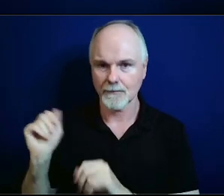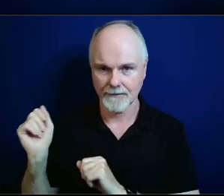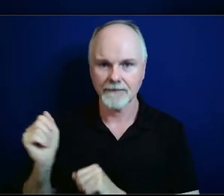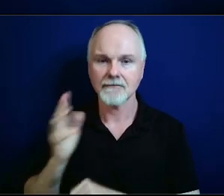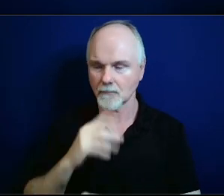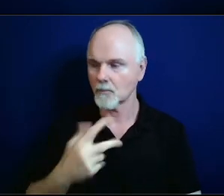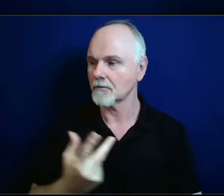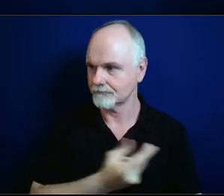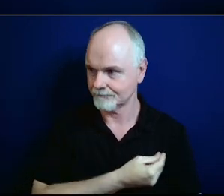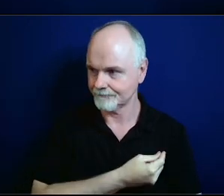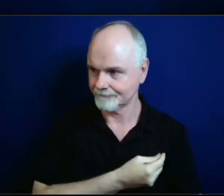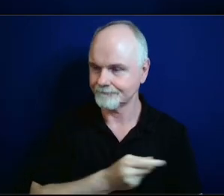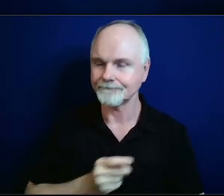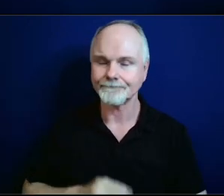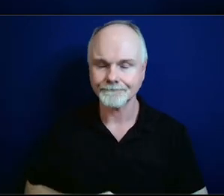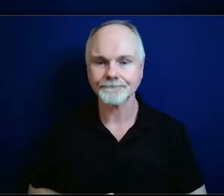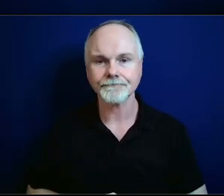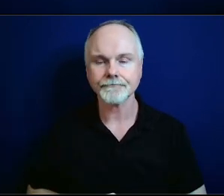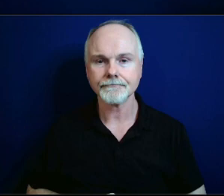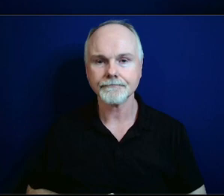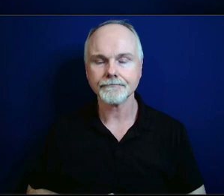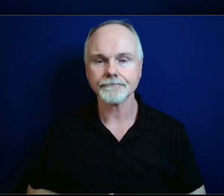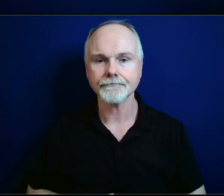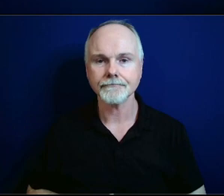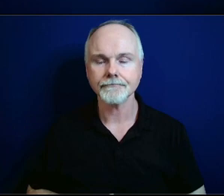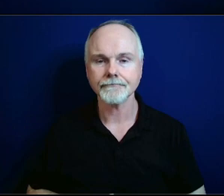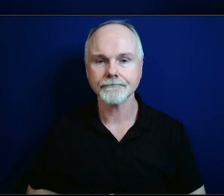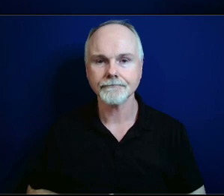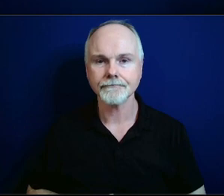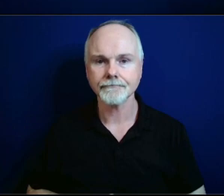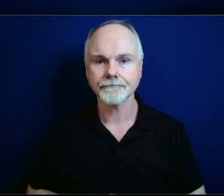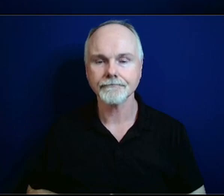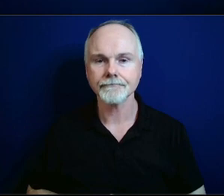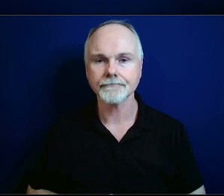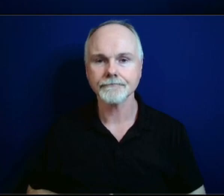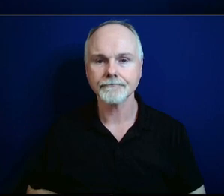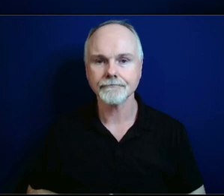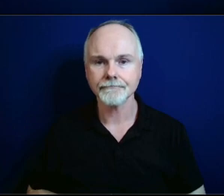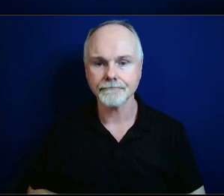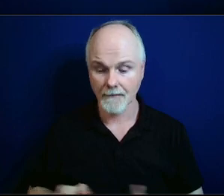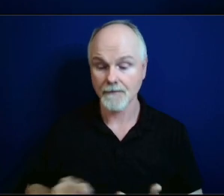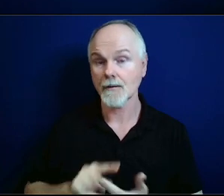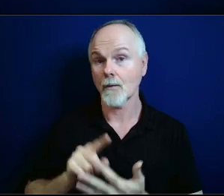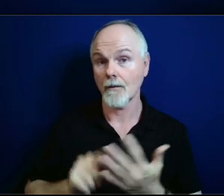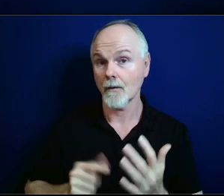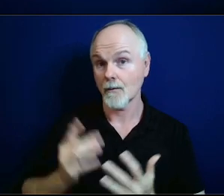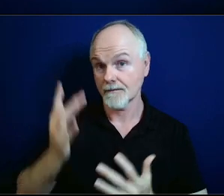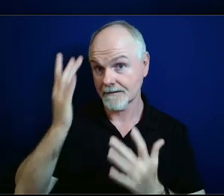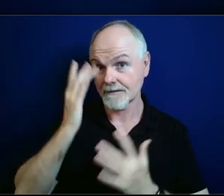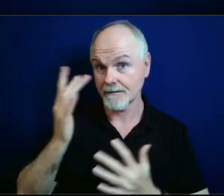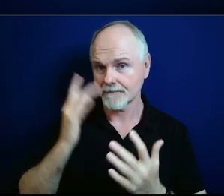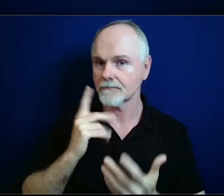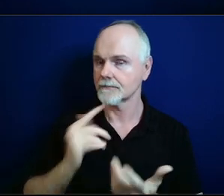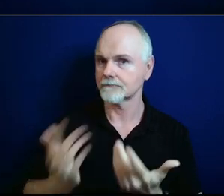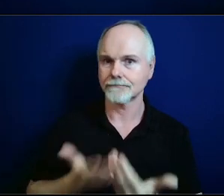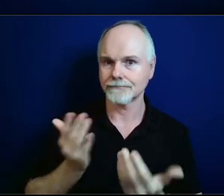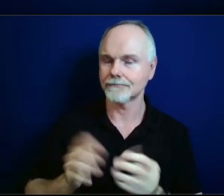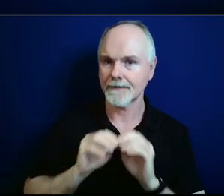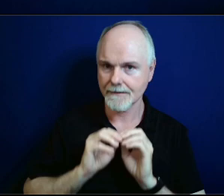This information helps us ensure her protection against these infectious diseases.